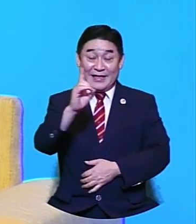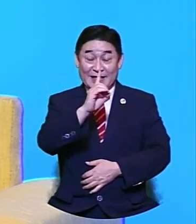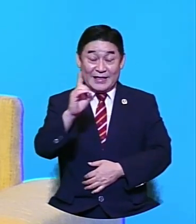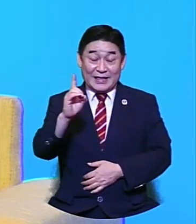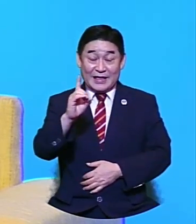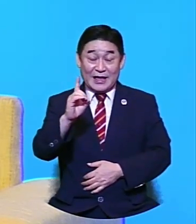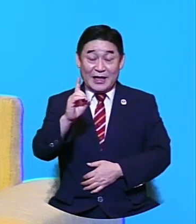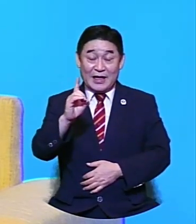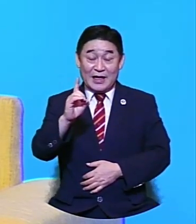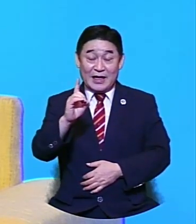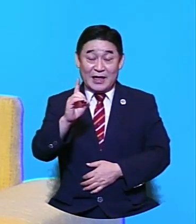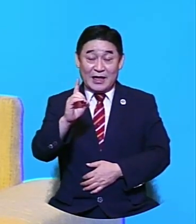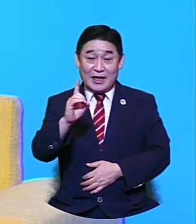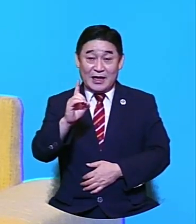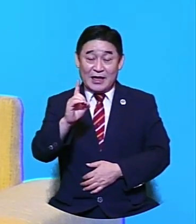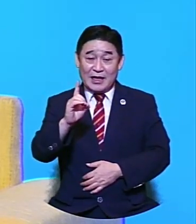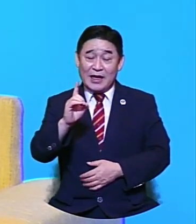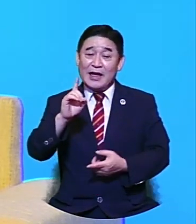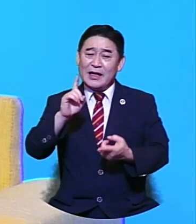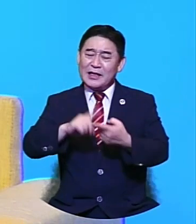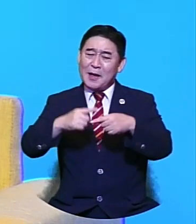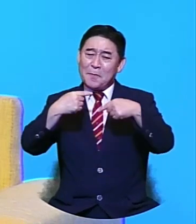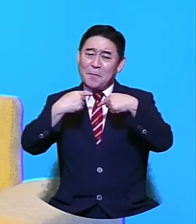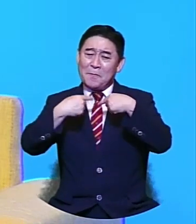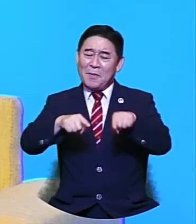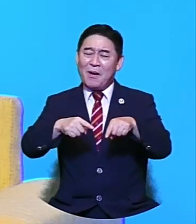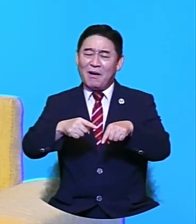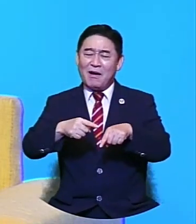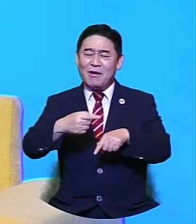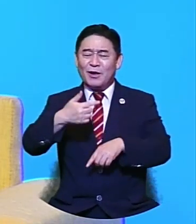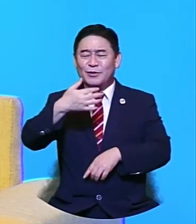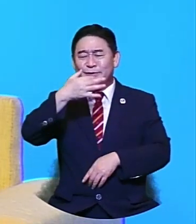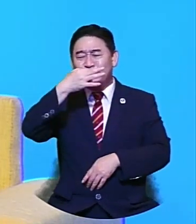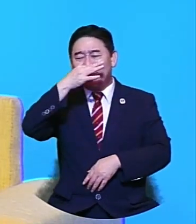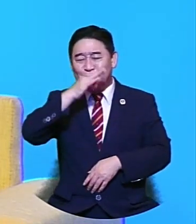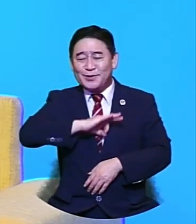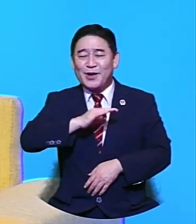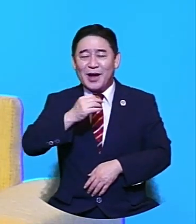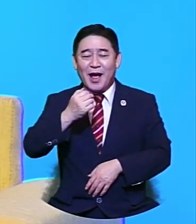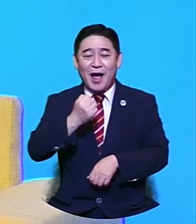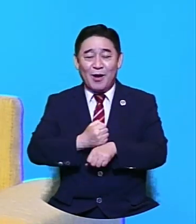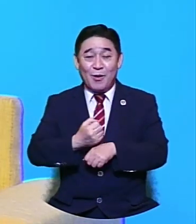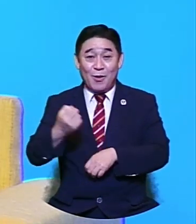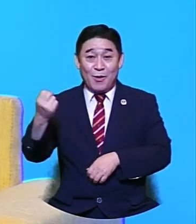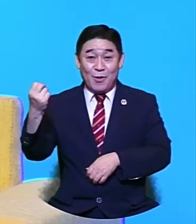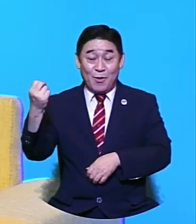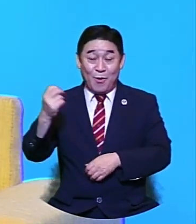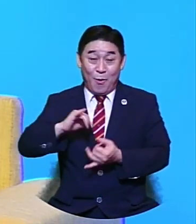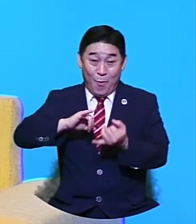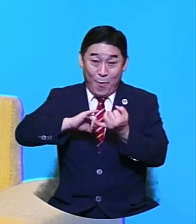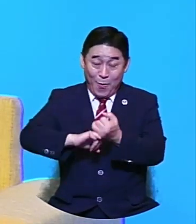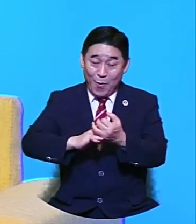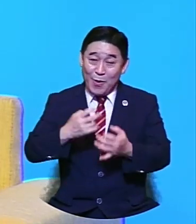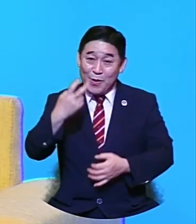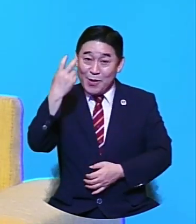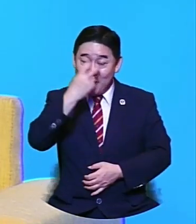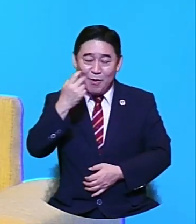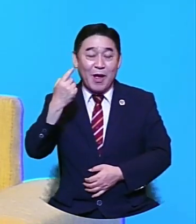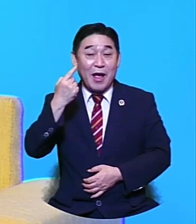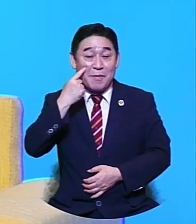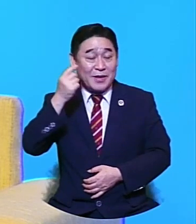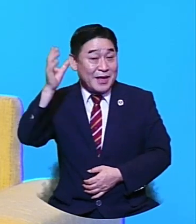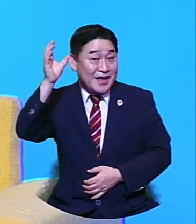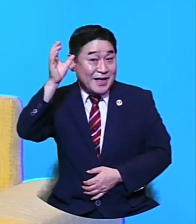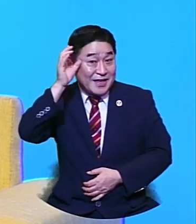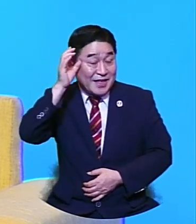very useful, and I really look forward to looking at it. And based on your